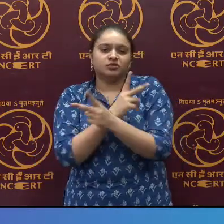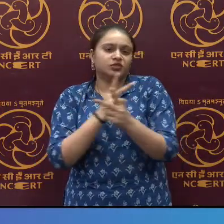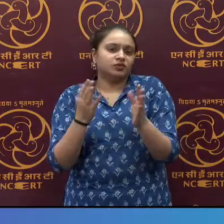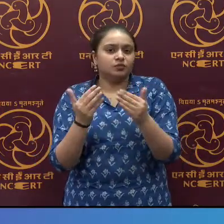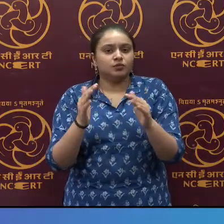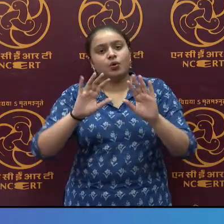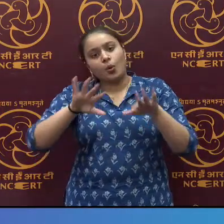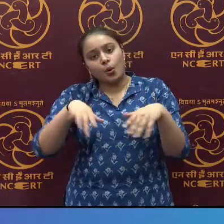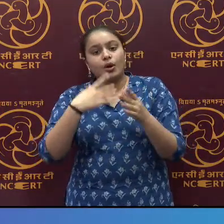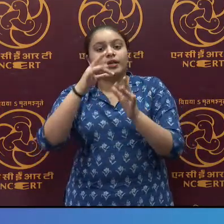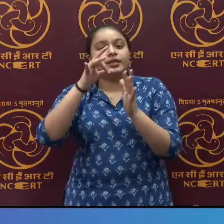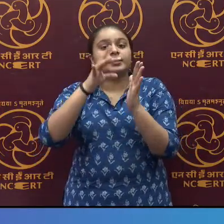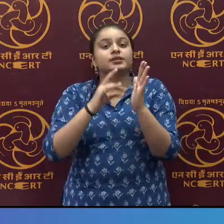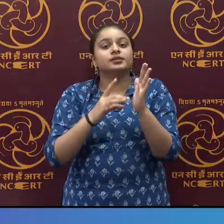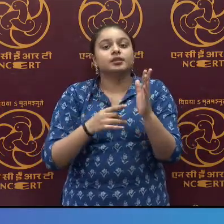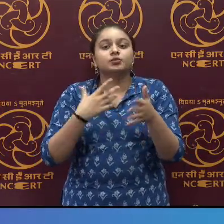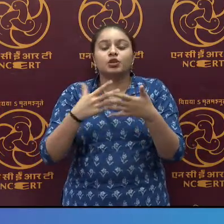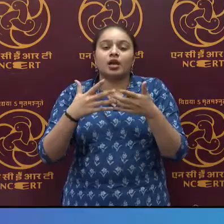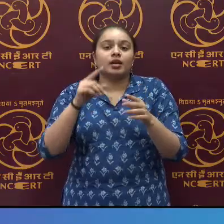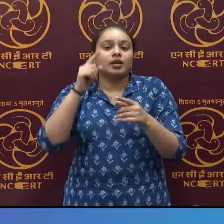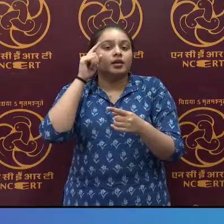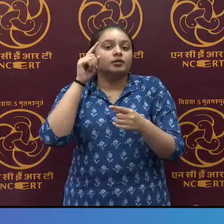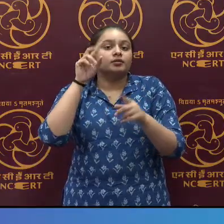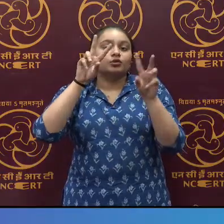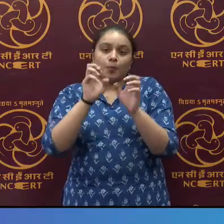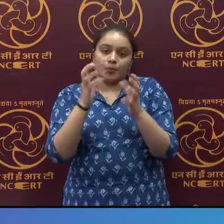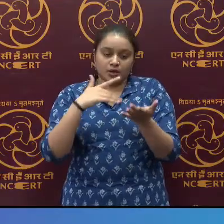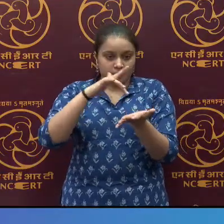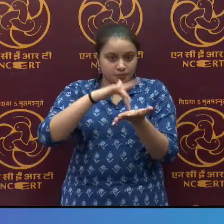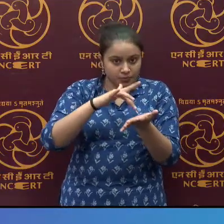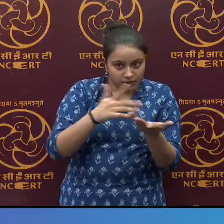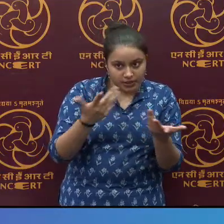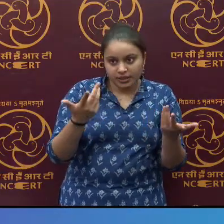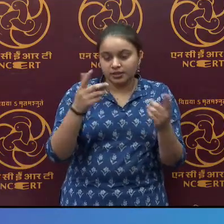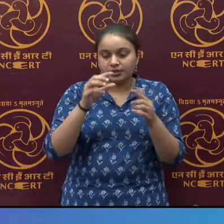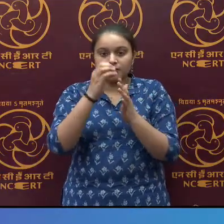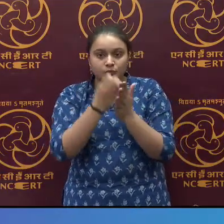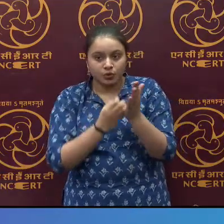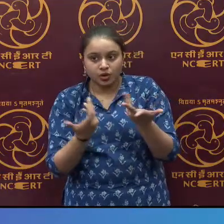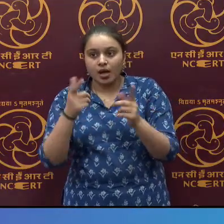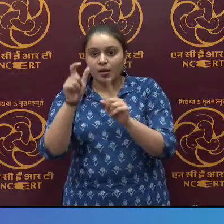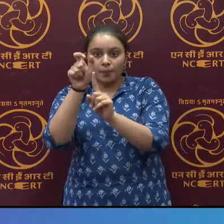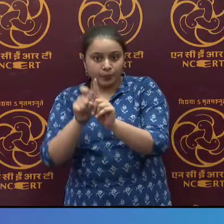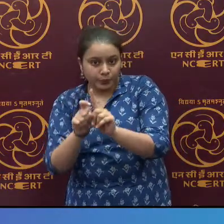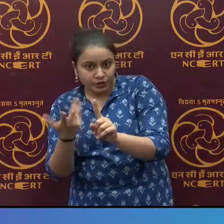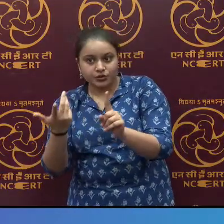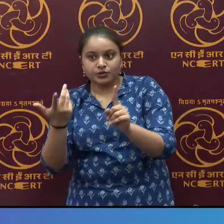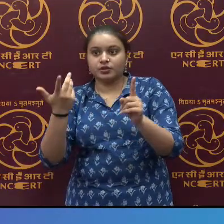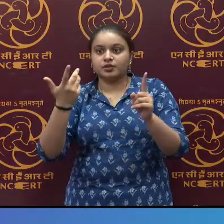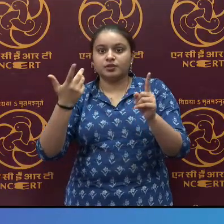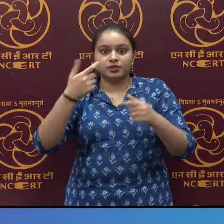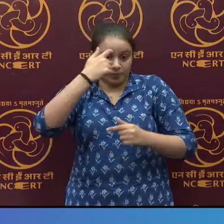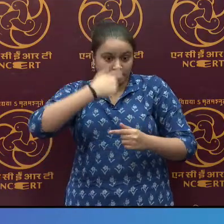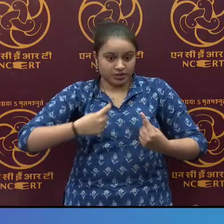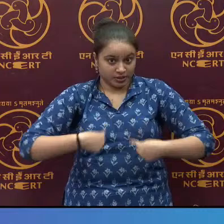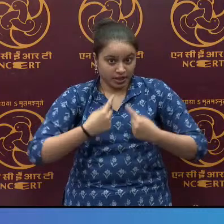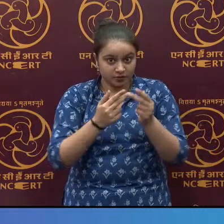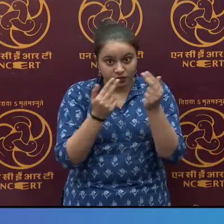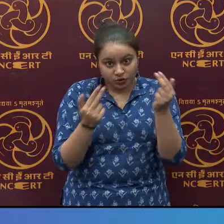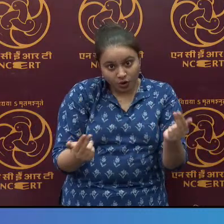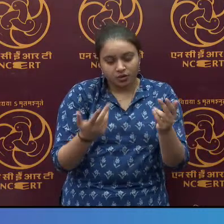could be description of something particular, a place, an event, a person, a biography, it could be